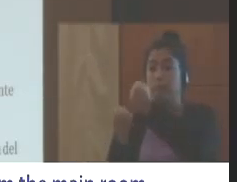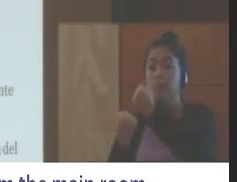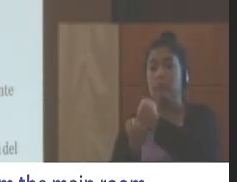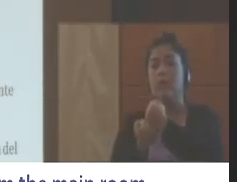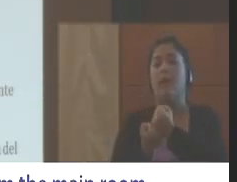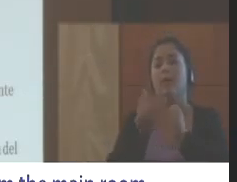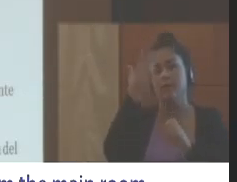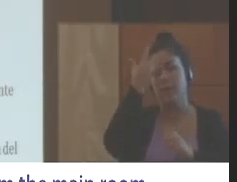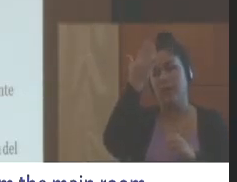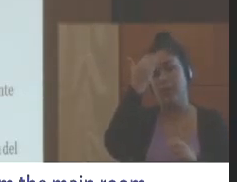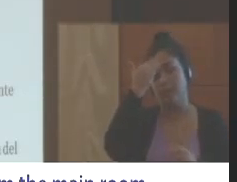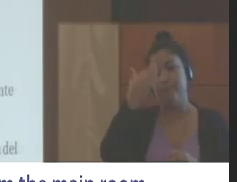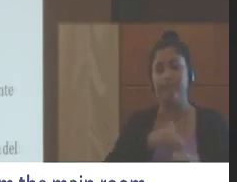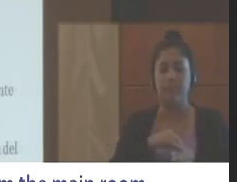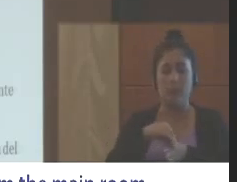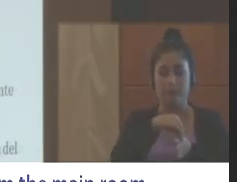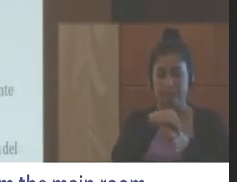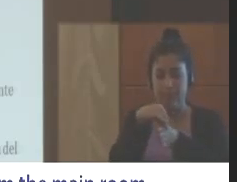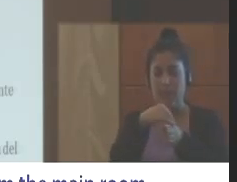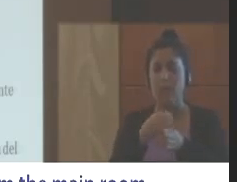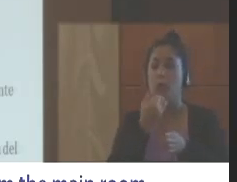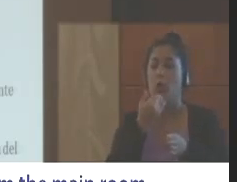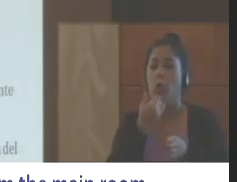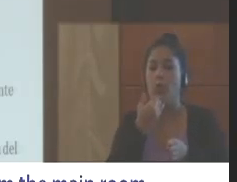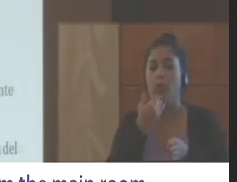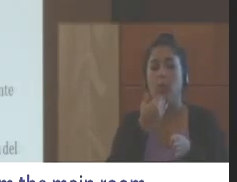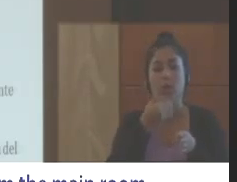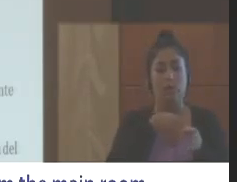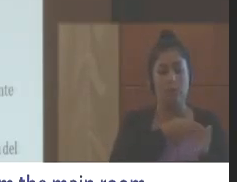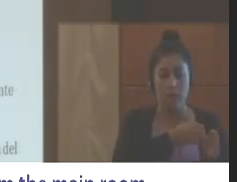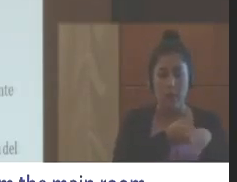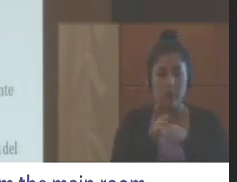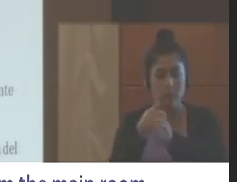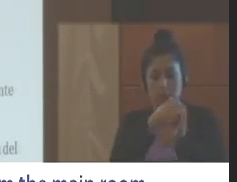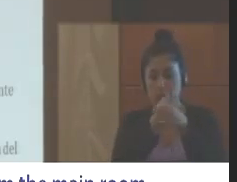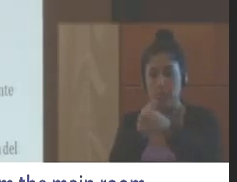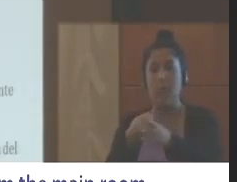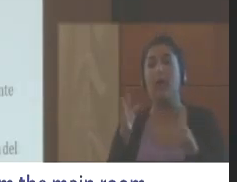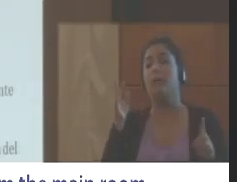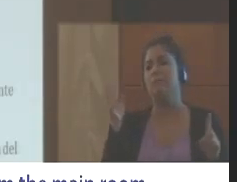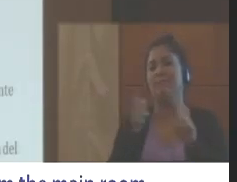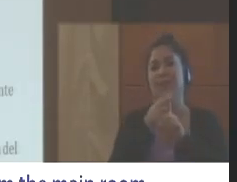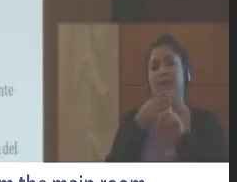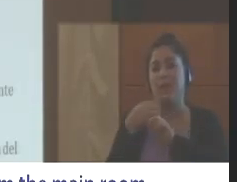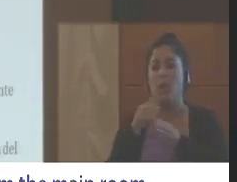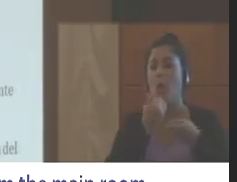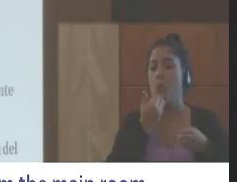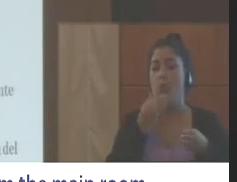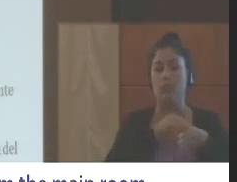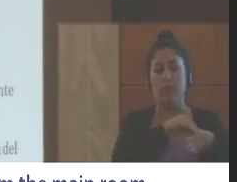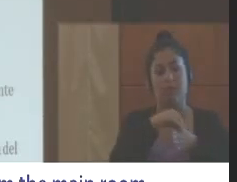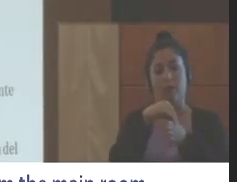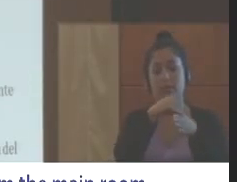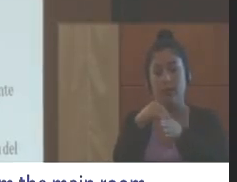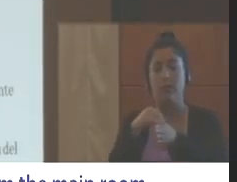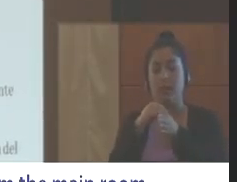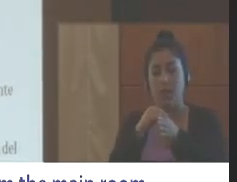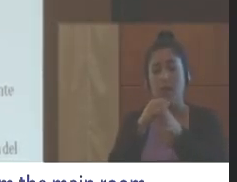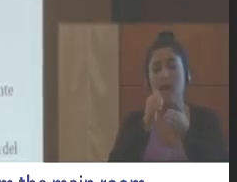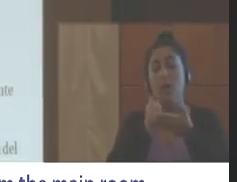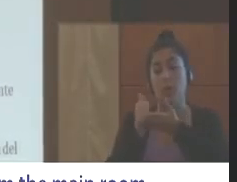for those sectors to be able to have a budgetary line where they could allocate resources for